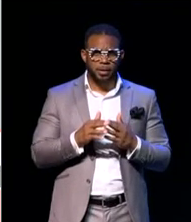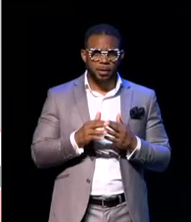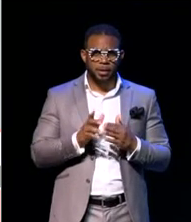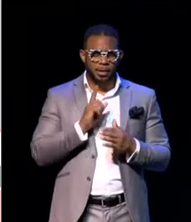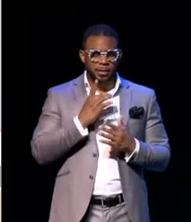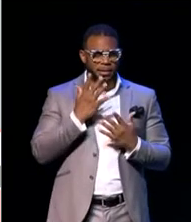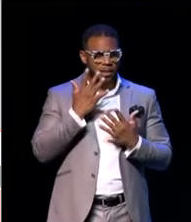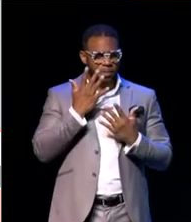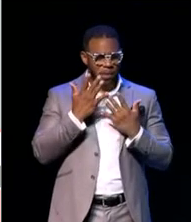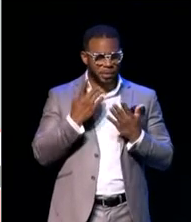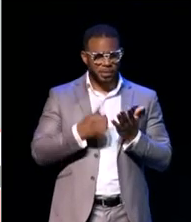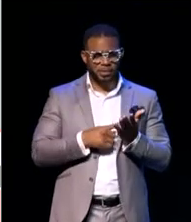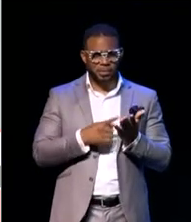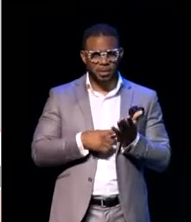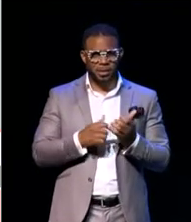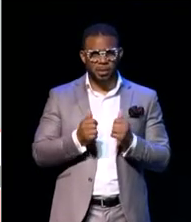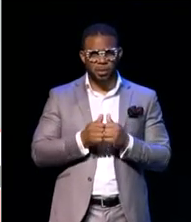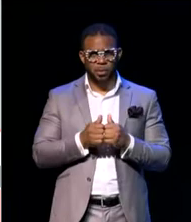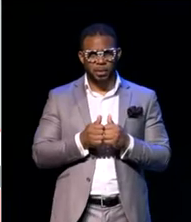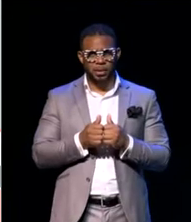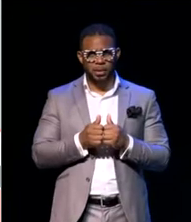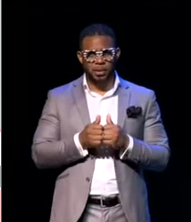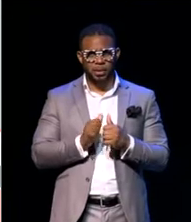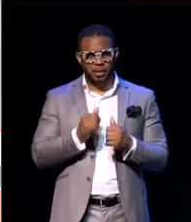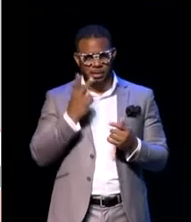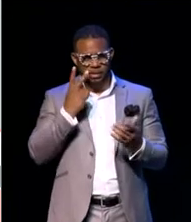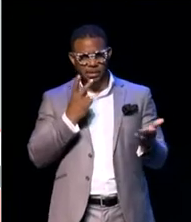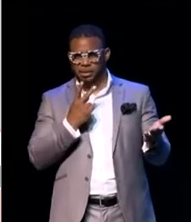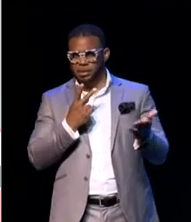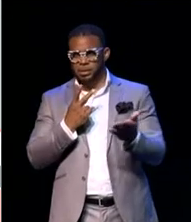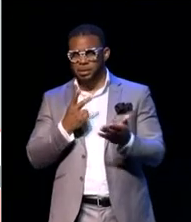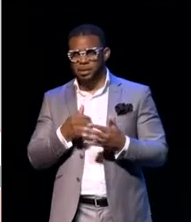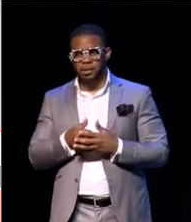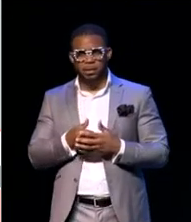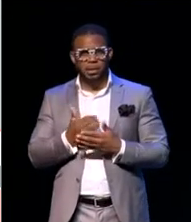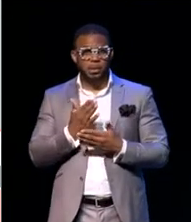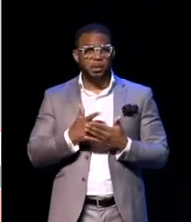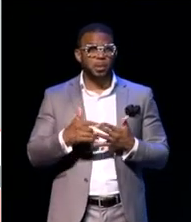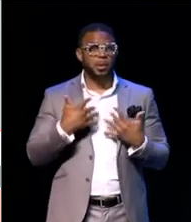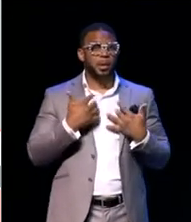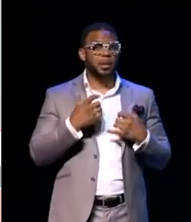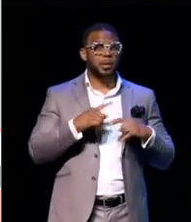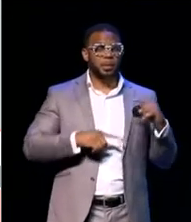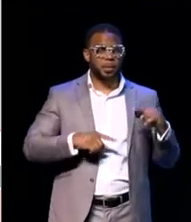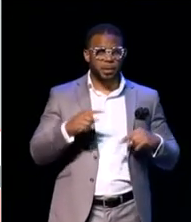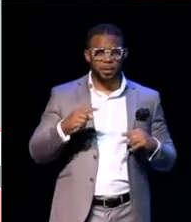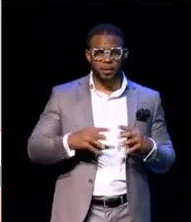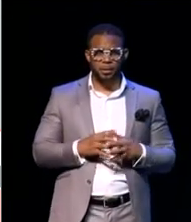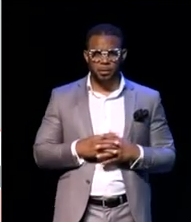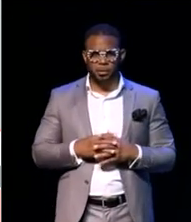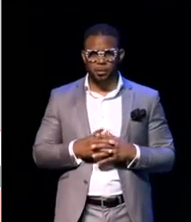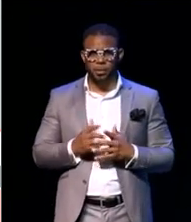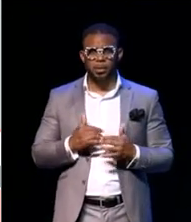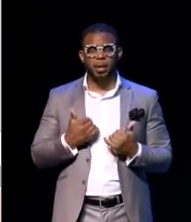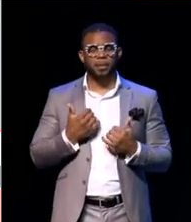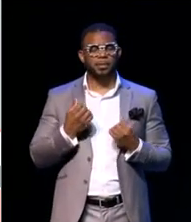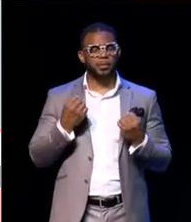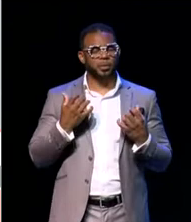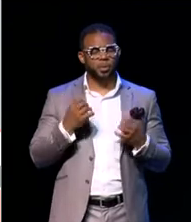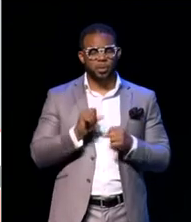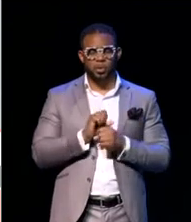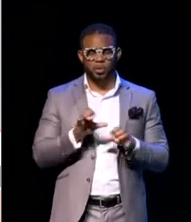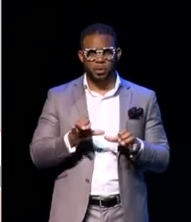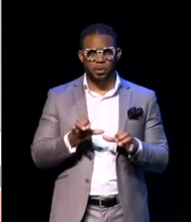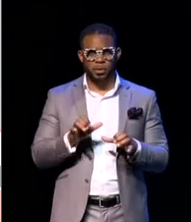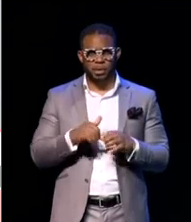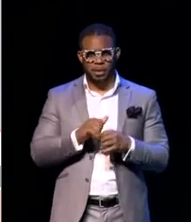it's embarrassing sometimes to see some of those health disparities. And we've got so much work to